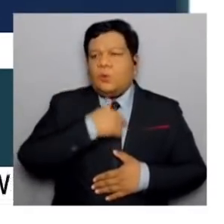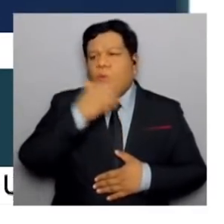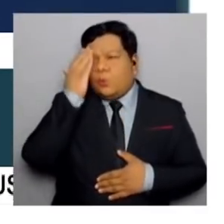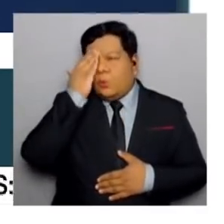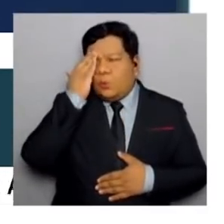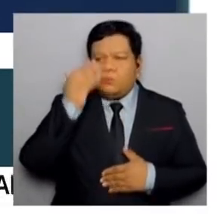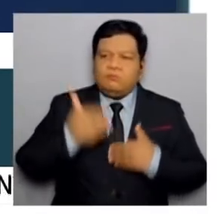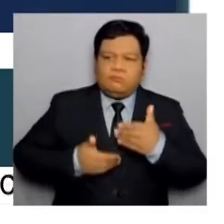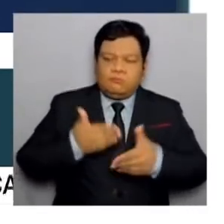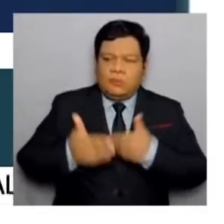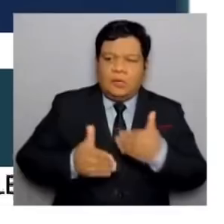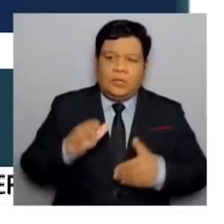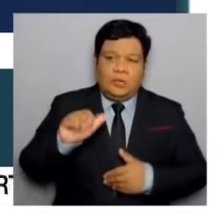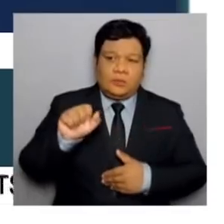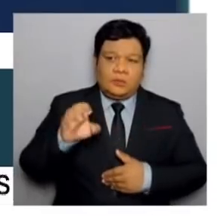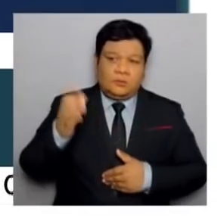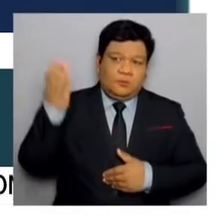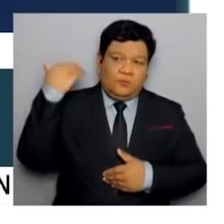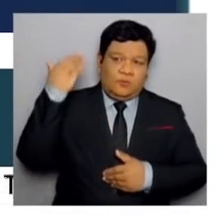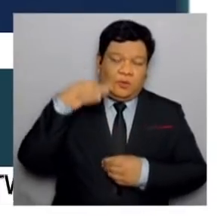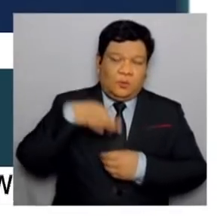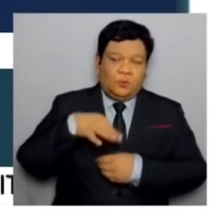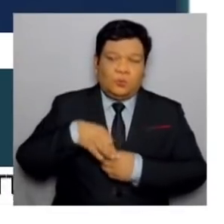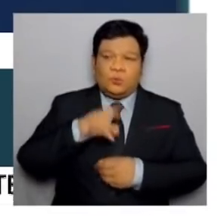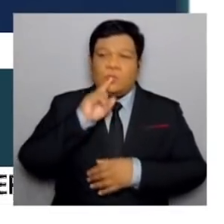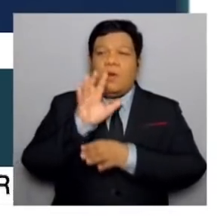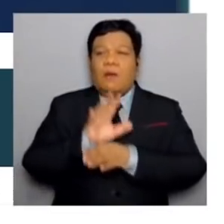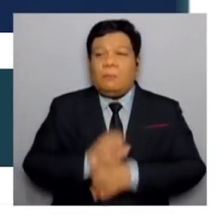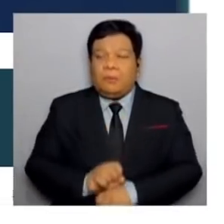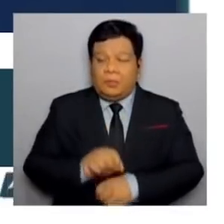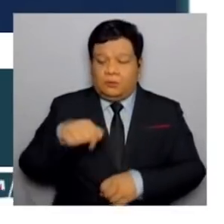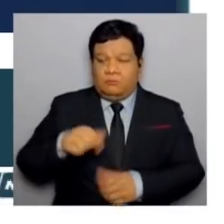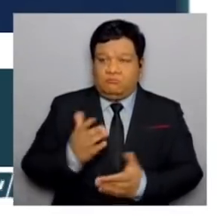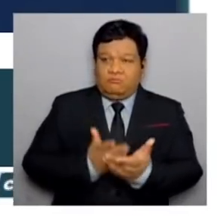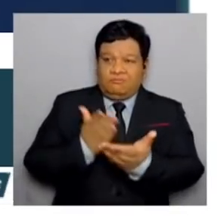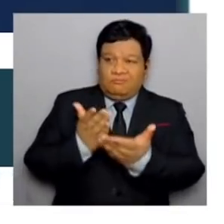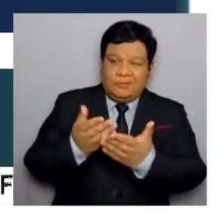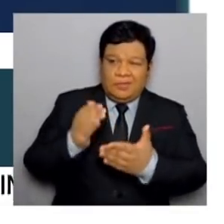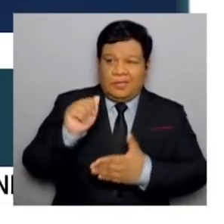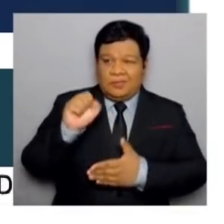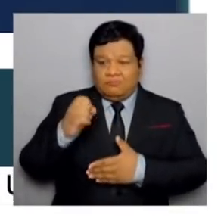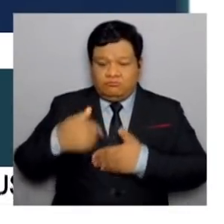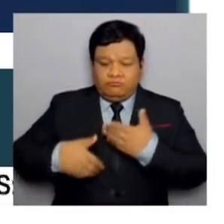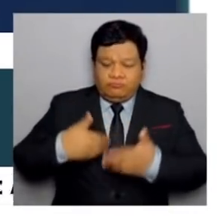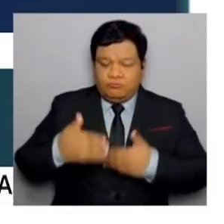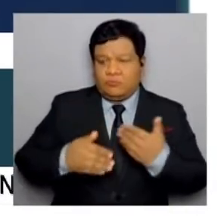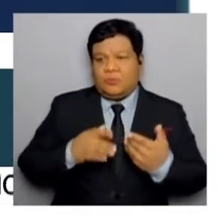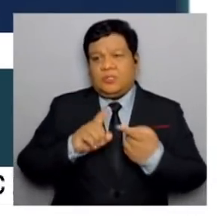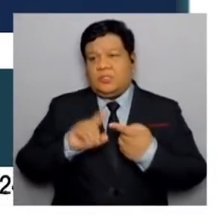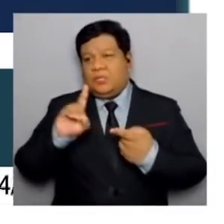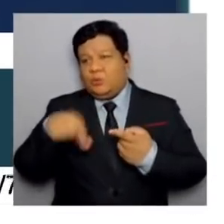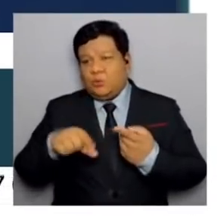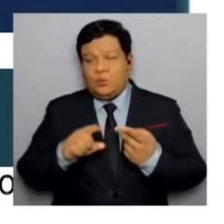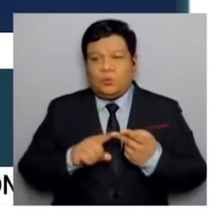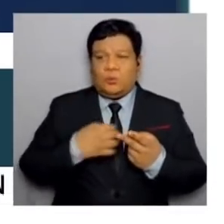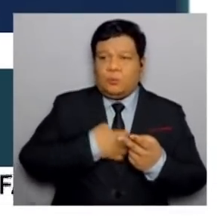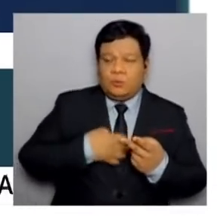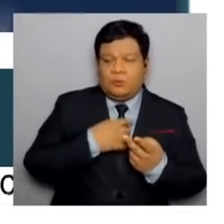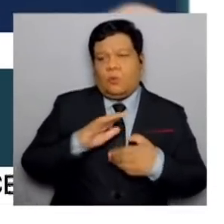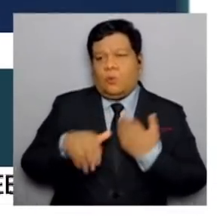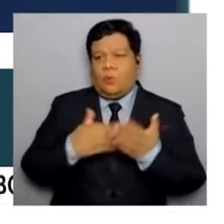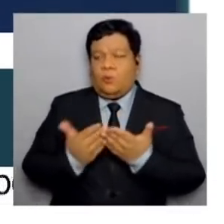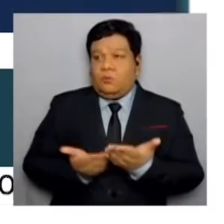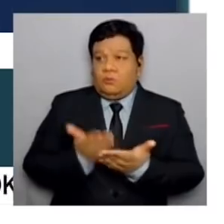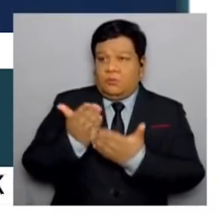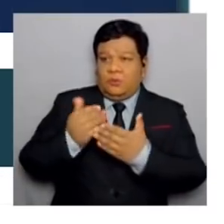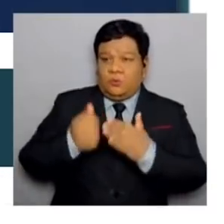mga cases in the previous elections. Usually po yung mga ganitong kaso like ineligible or disqualification are actually elevated to the Supreme Court